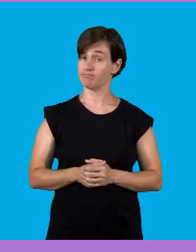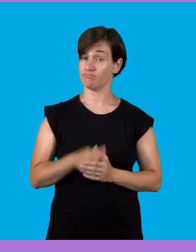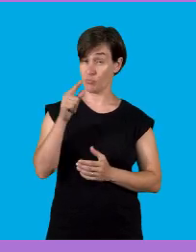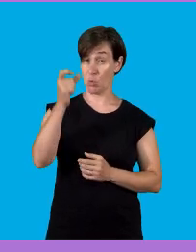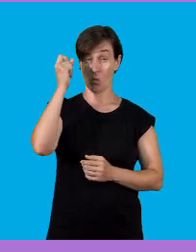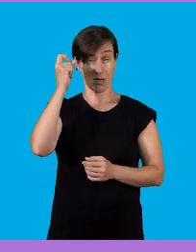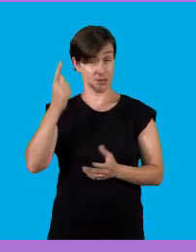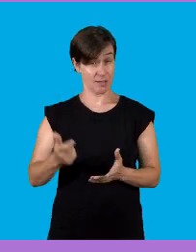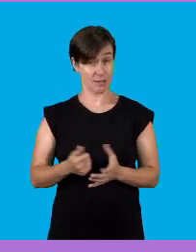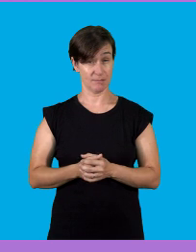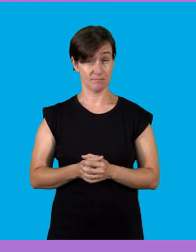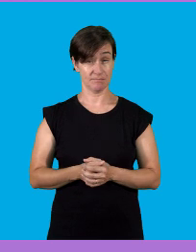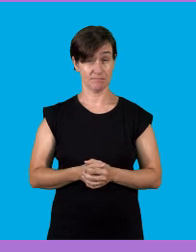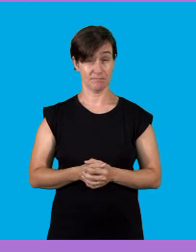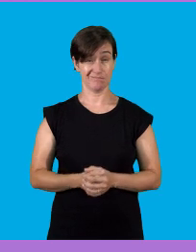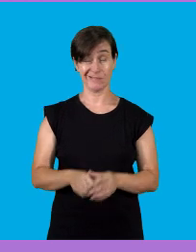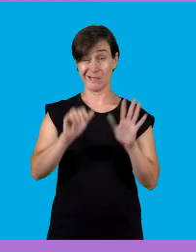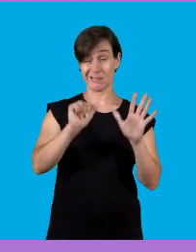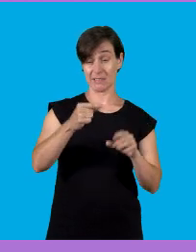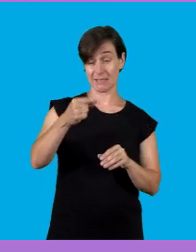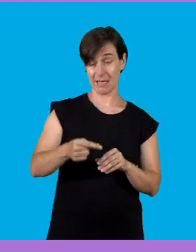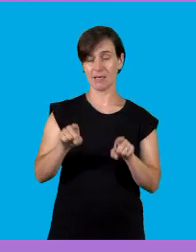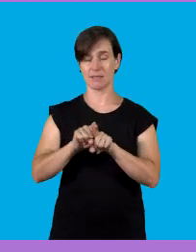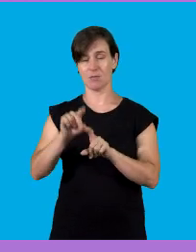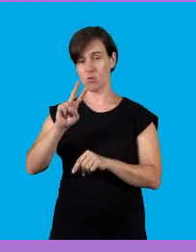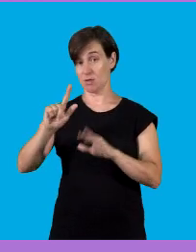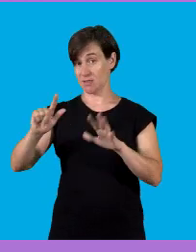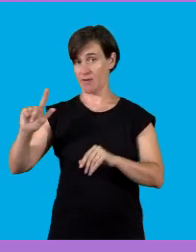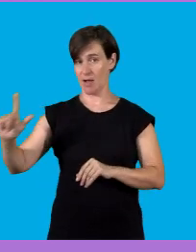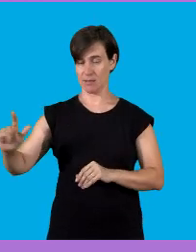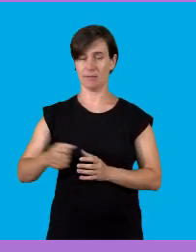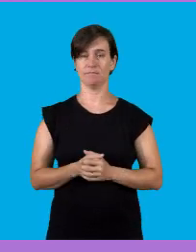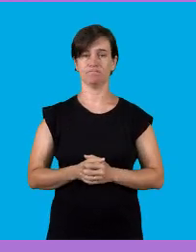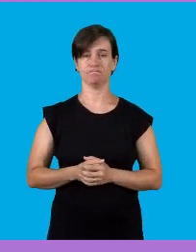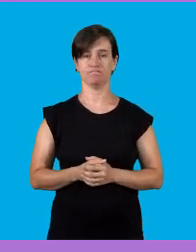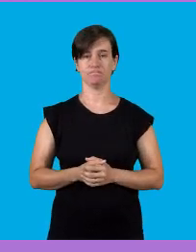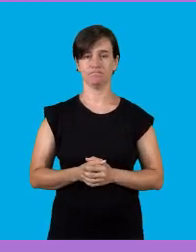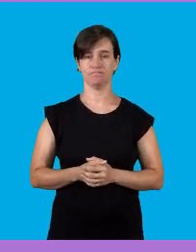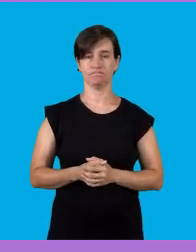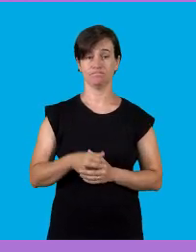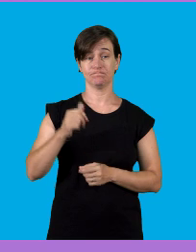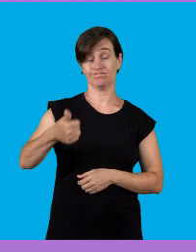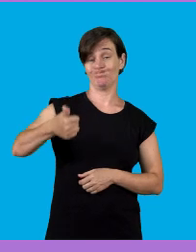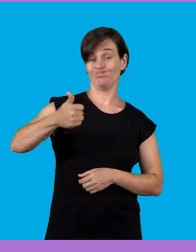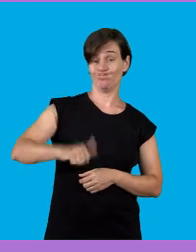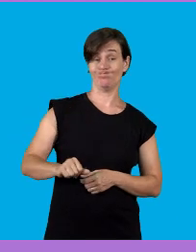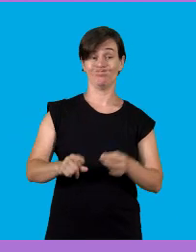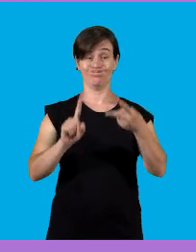Guys, are we clear on that one? 6 gallons is equivalent to 27 liters. Let's look at our next